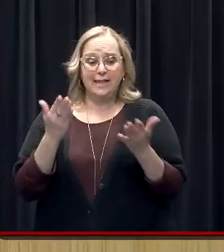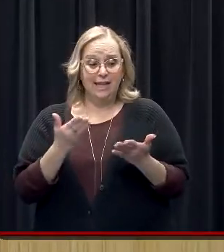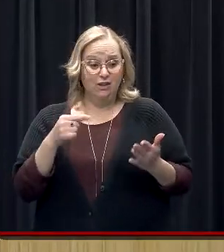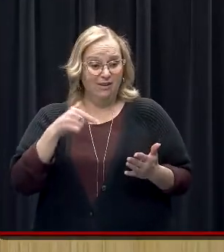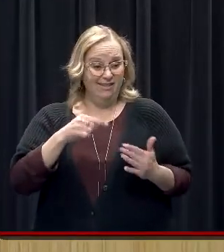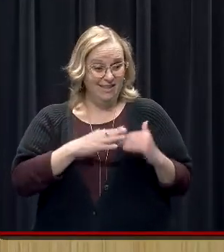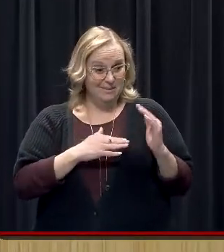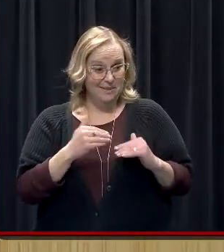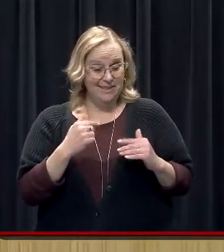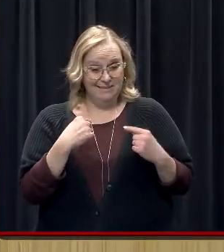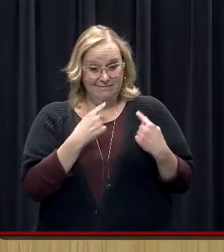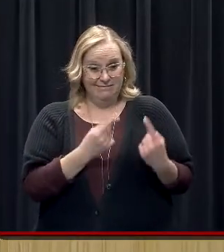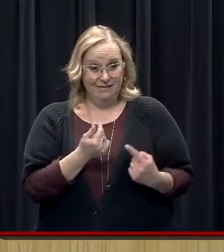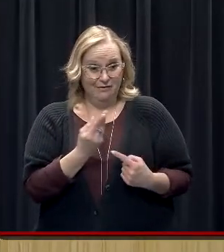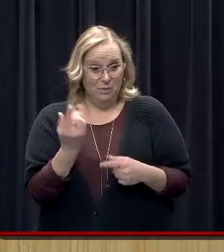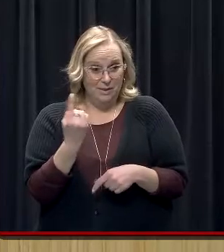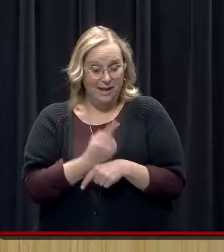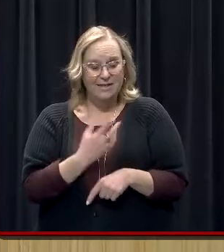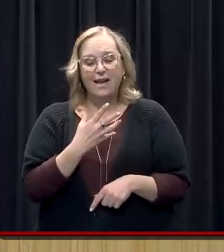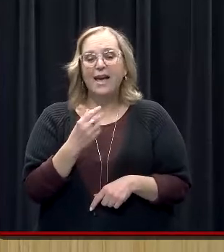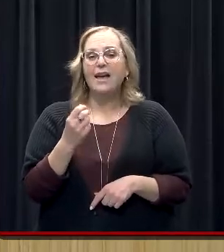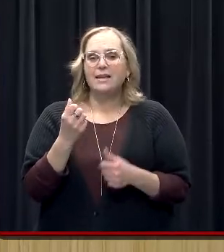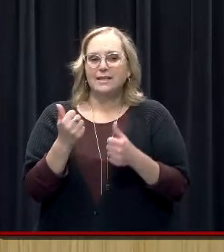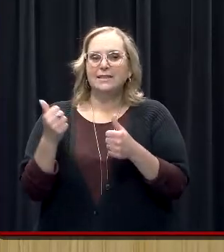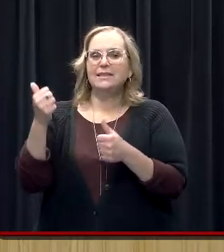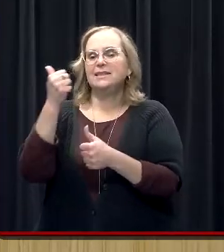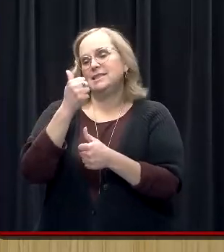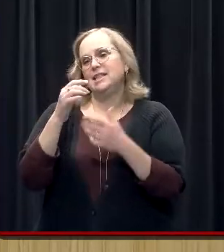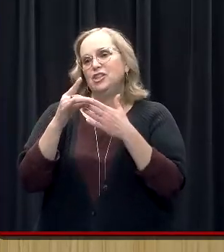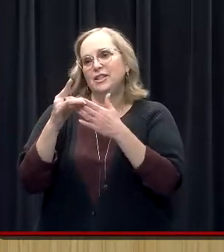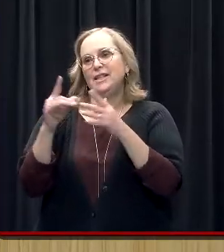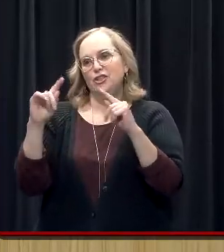the last few days, as well as senior leadership team,